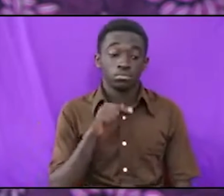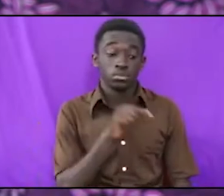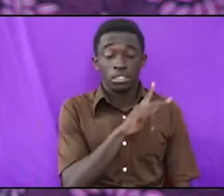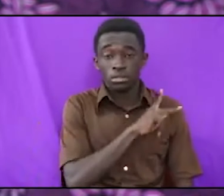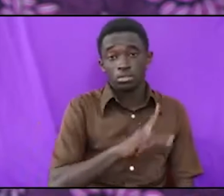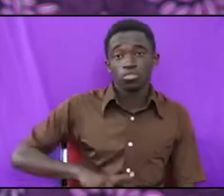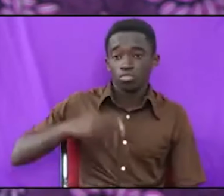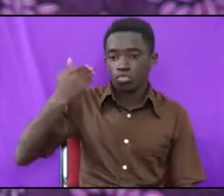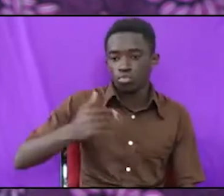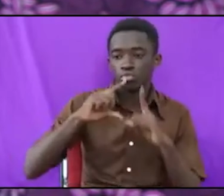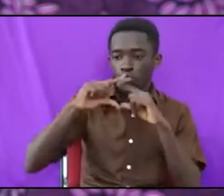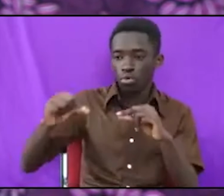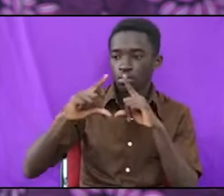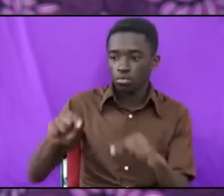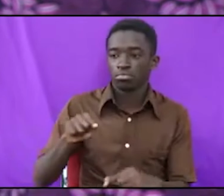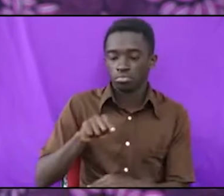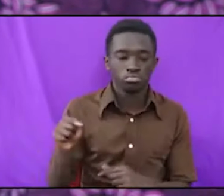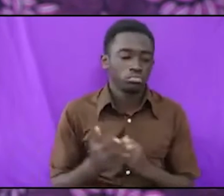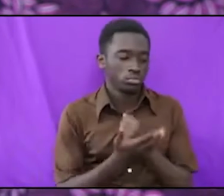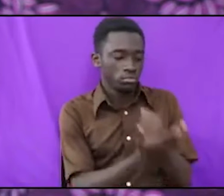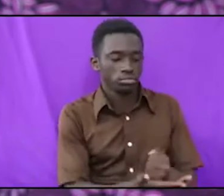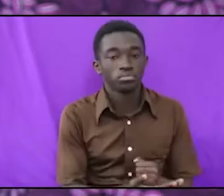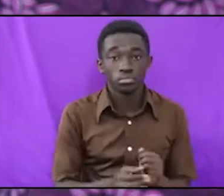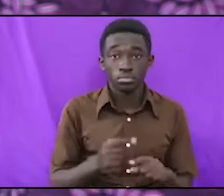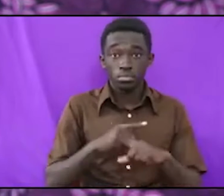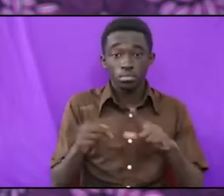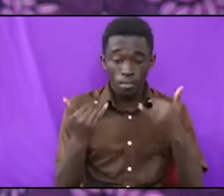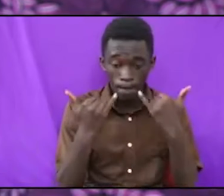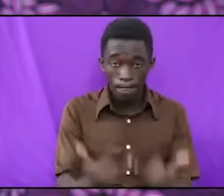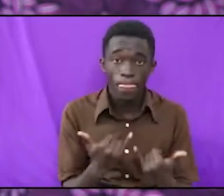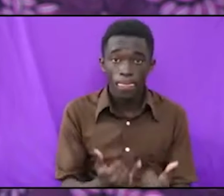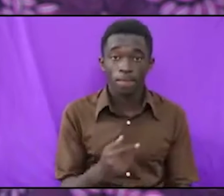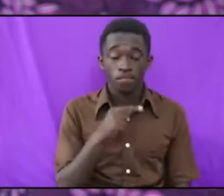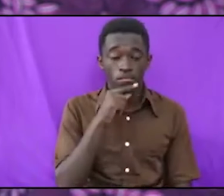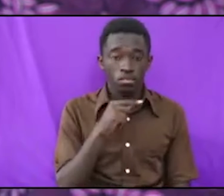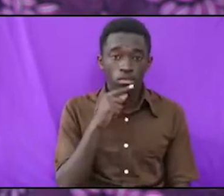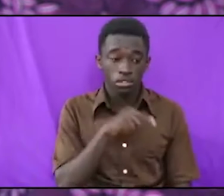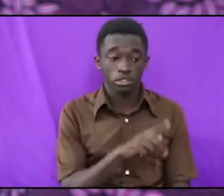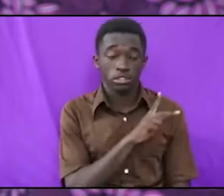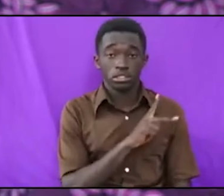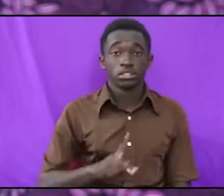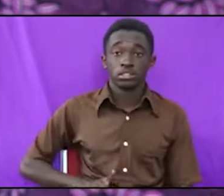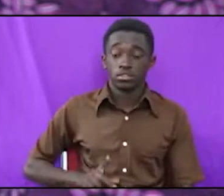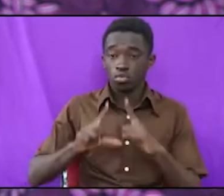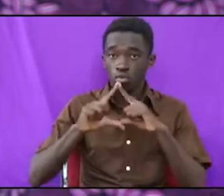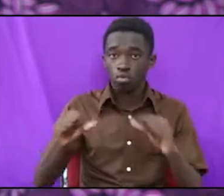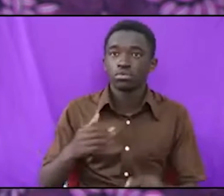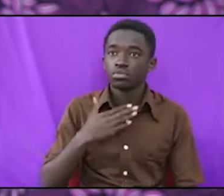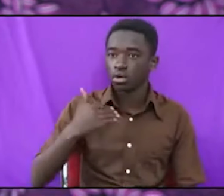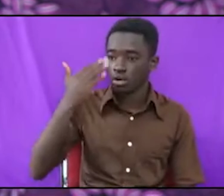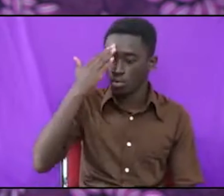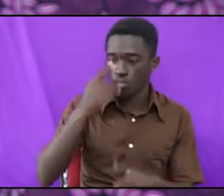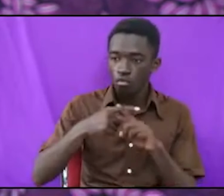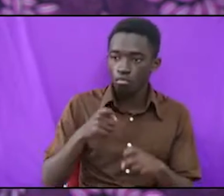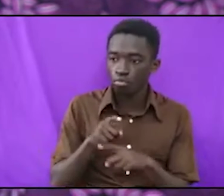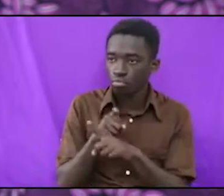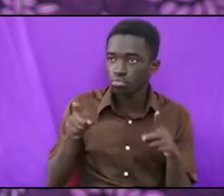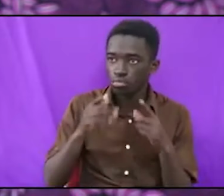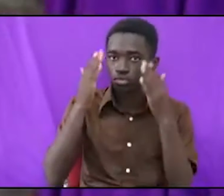you interpret for me? But the king said, this time round, I want to know from you so that I know you are